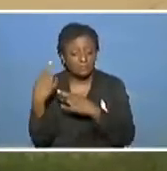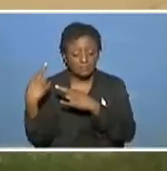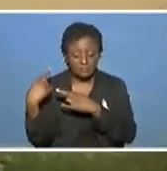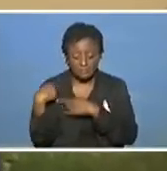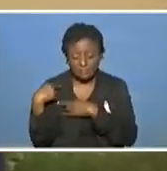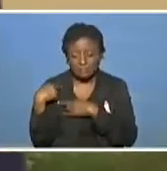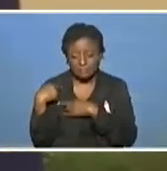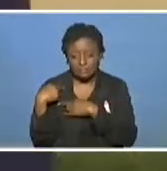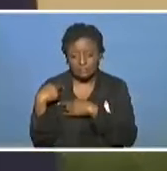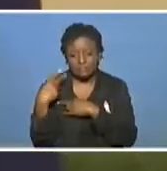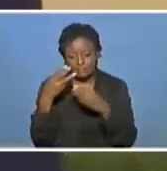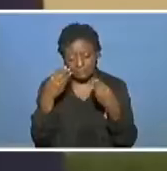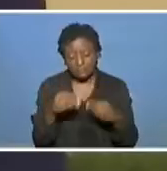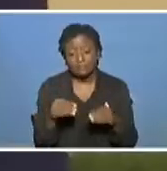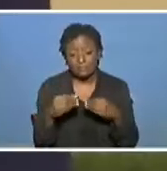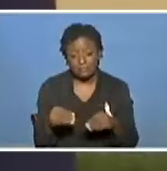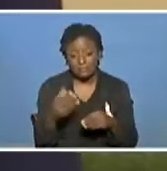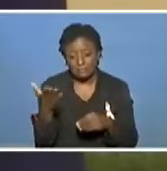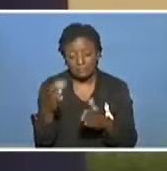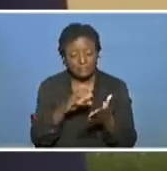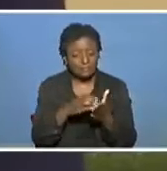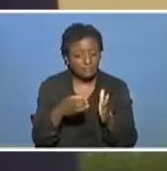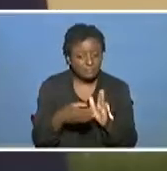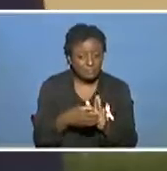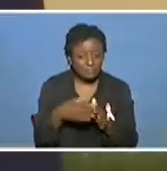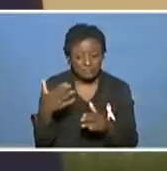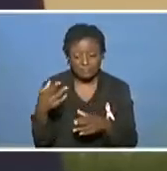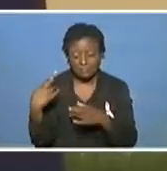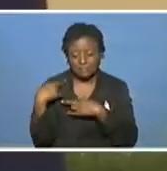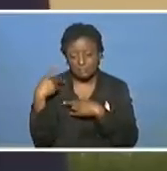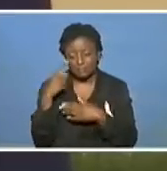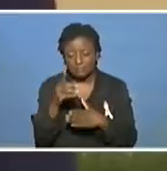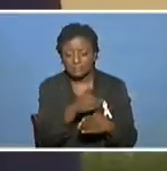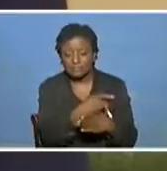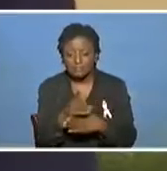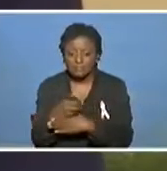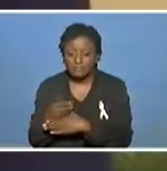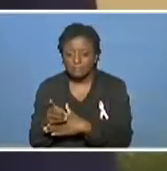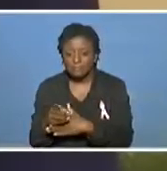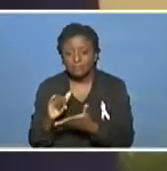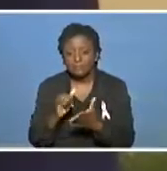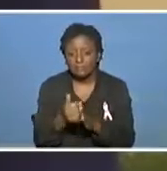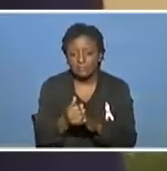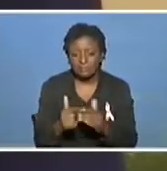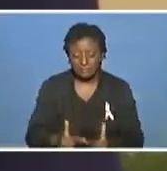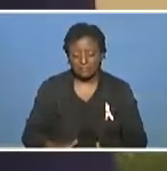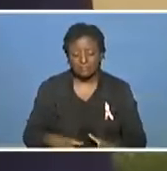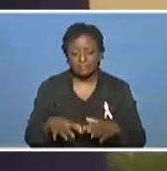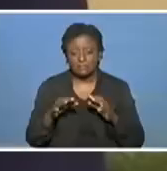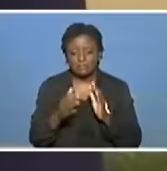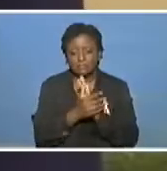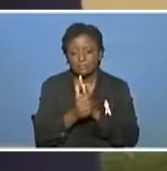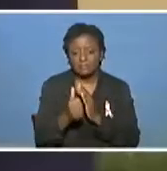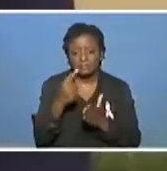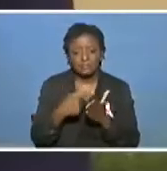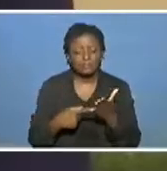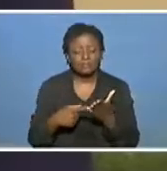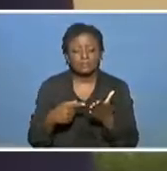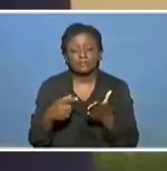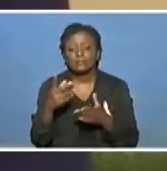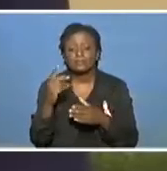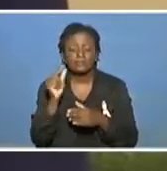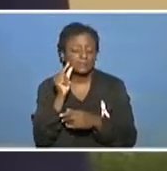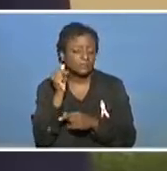responsible for marketing their cookies, they're responsible for distribution. So these are life skills, and that's what Girl Guides is all